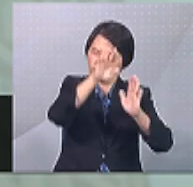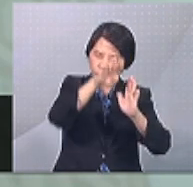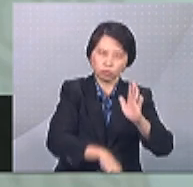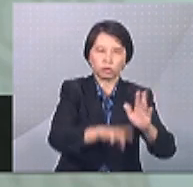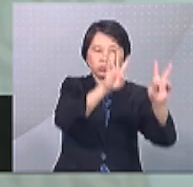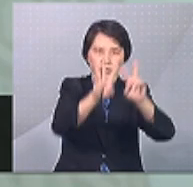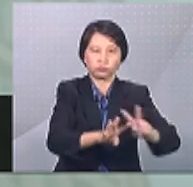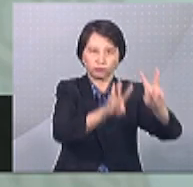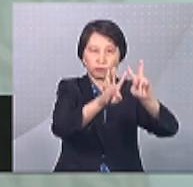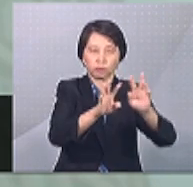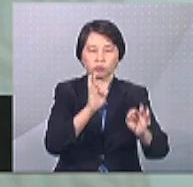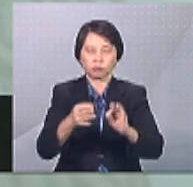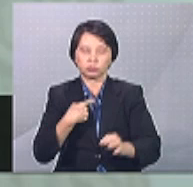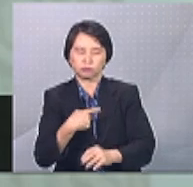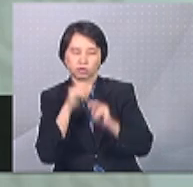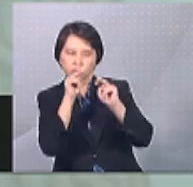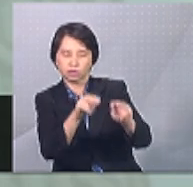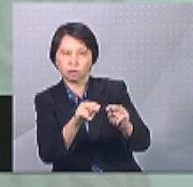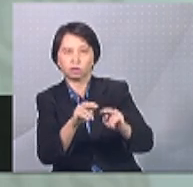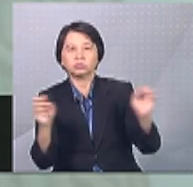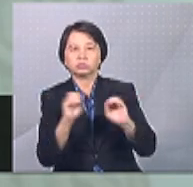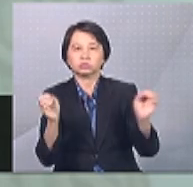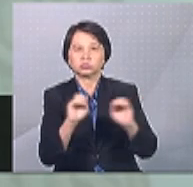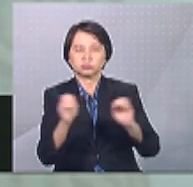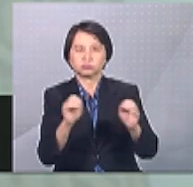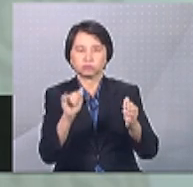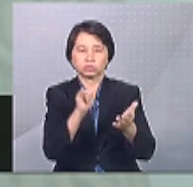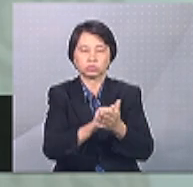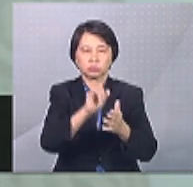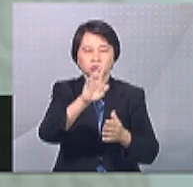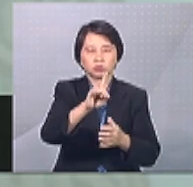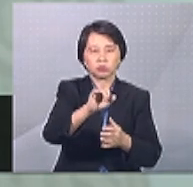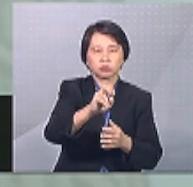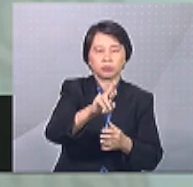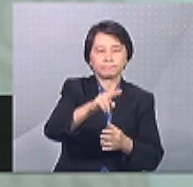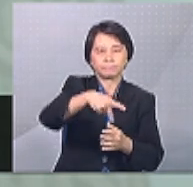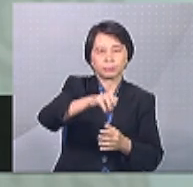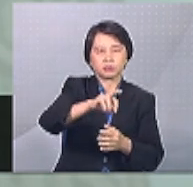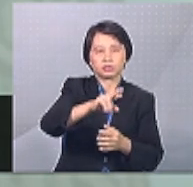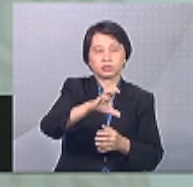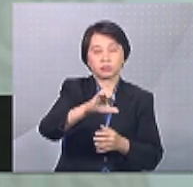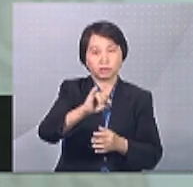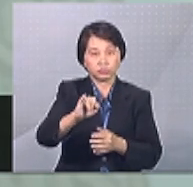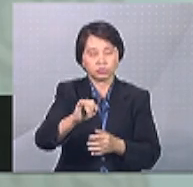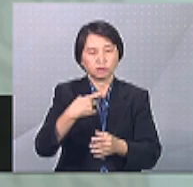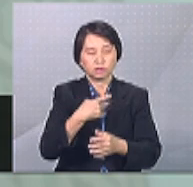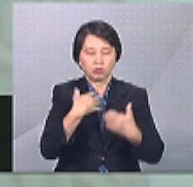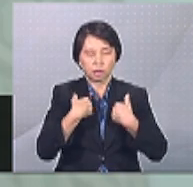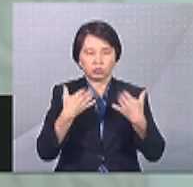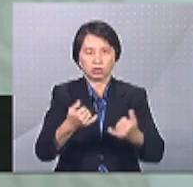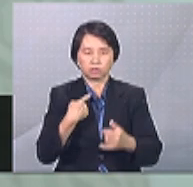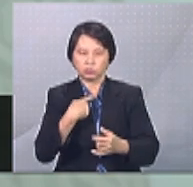But when we look into it, there is no discrepancy in terms of the data that we have. So now we are